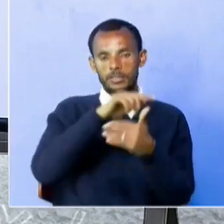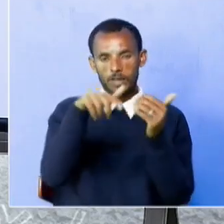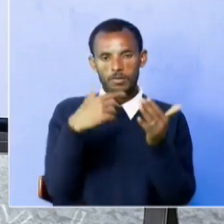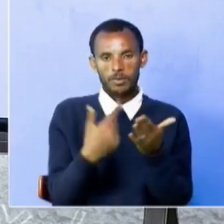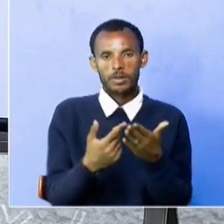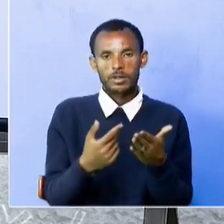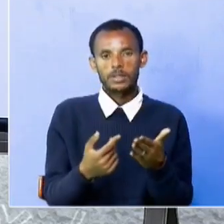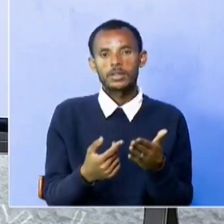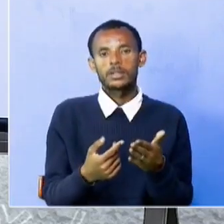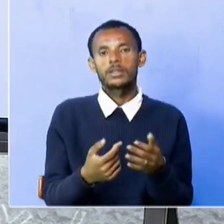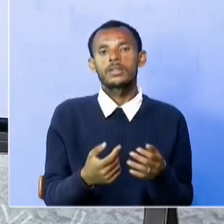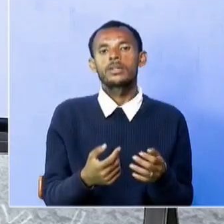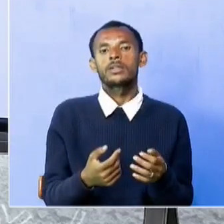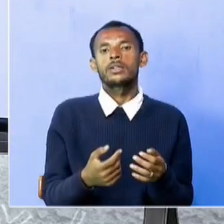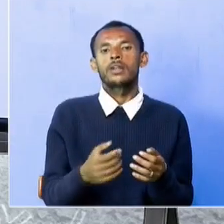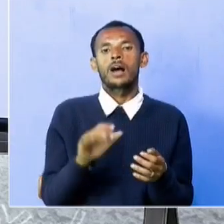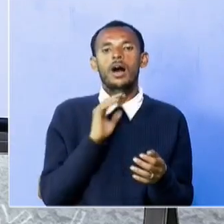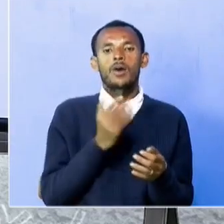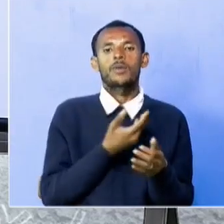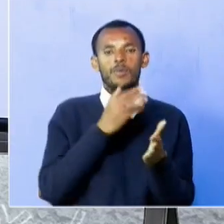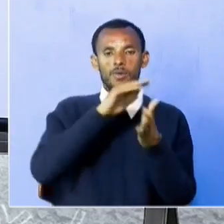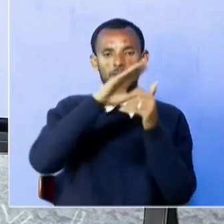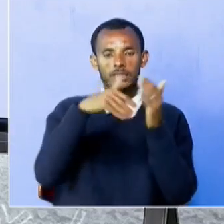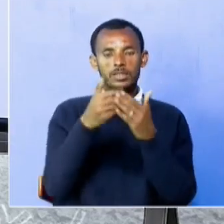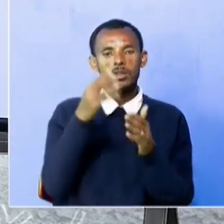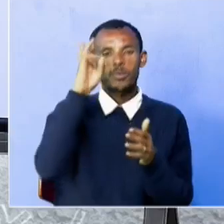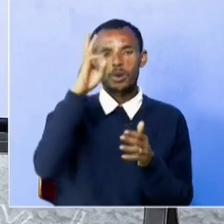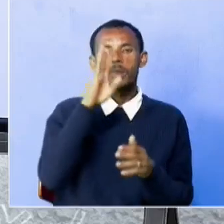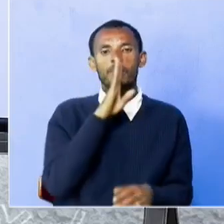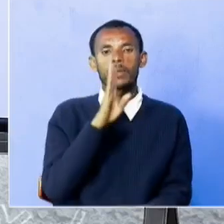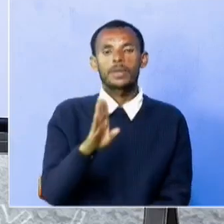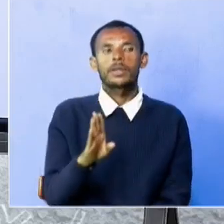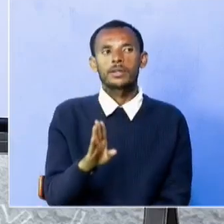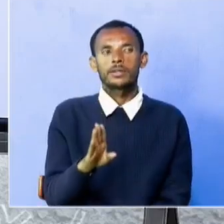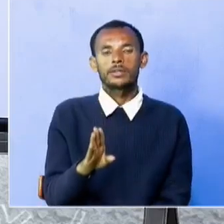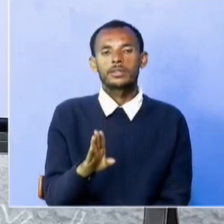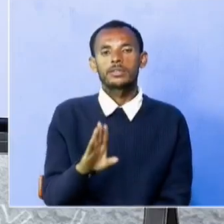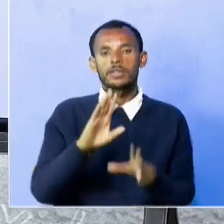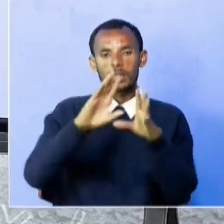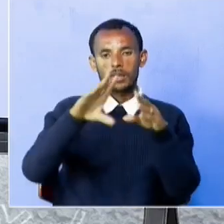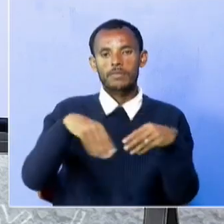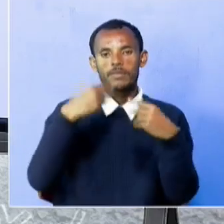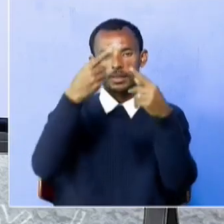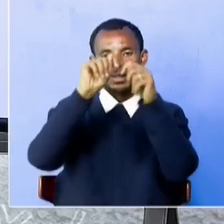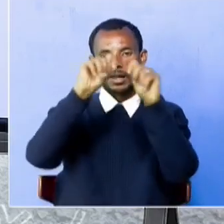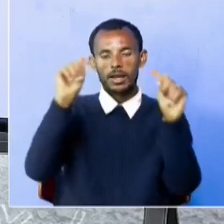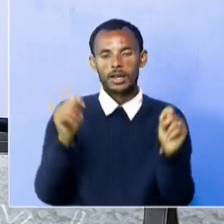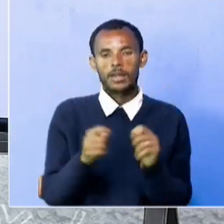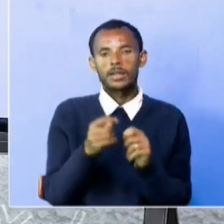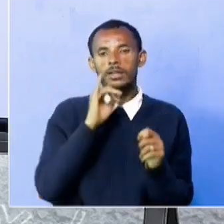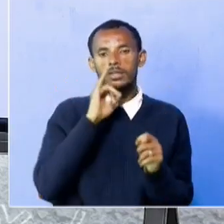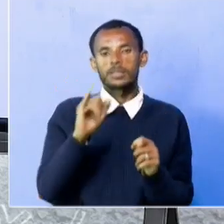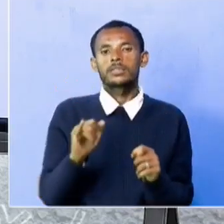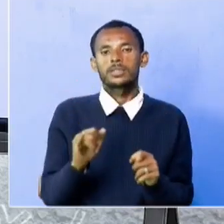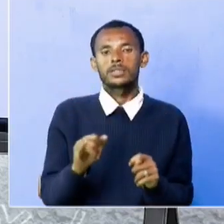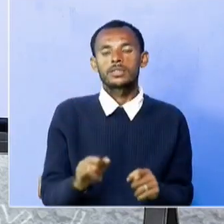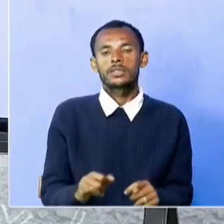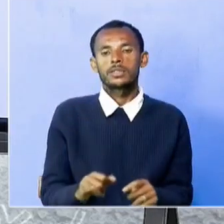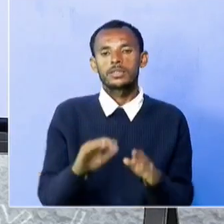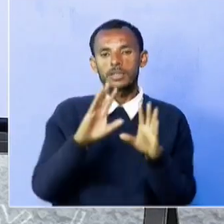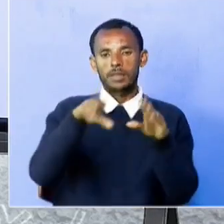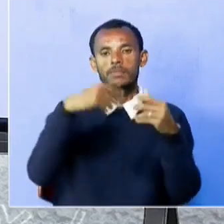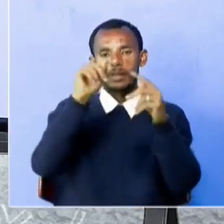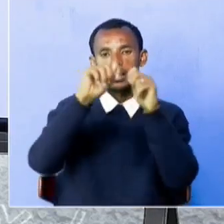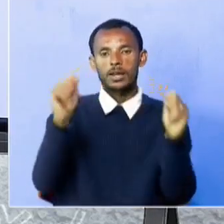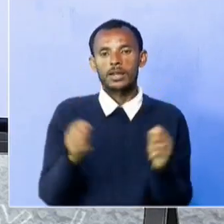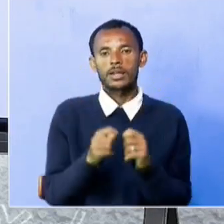Therefore, our conclusion will be, therefore, the given triangle is the given